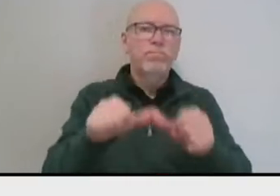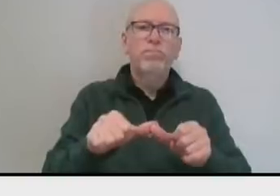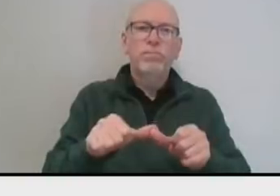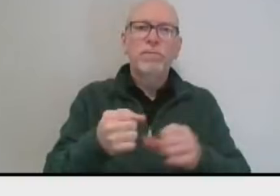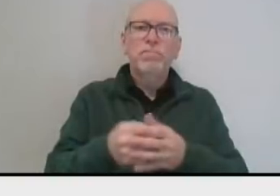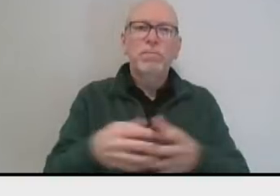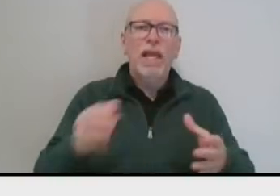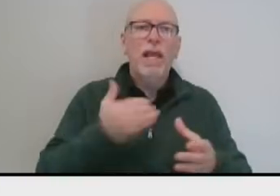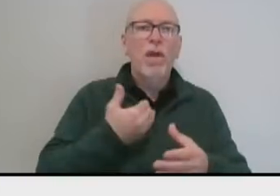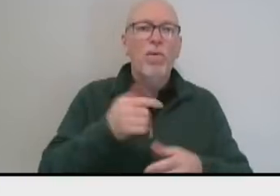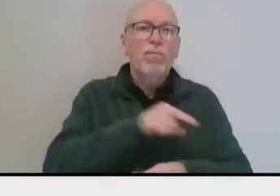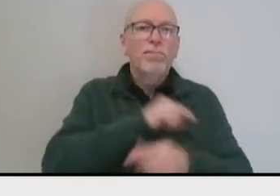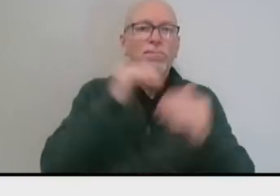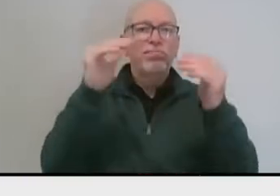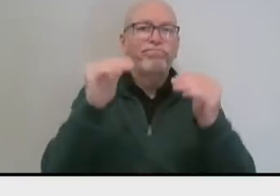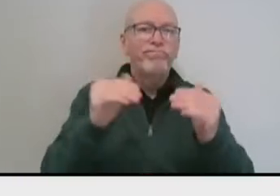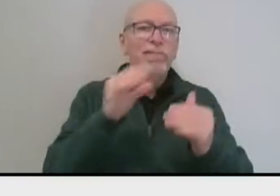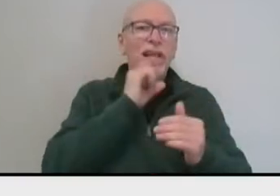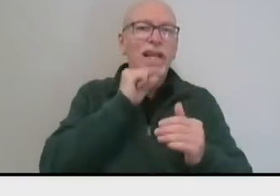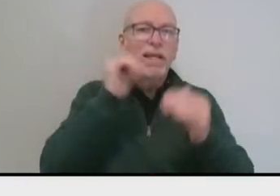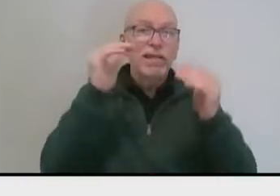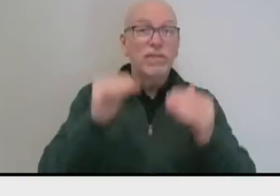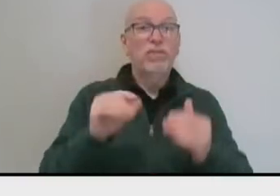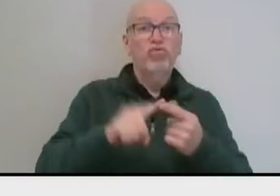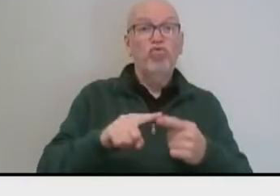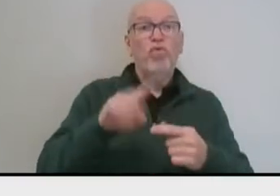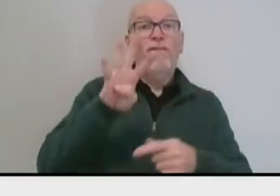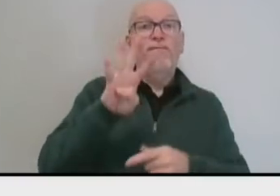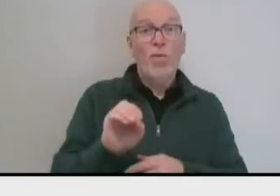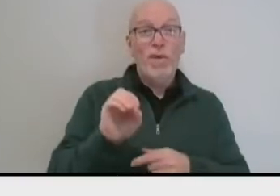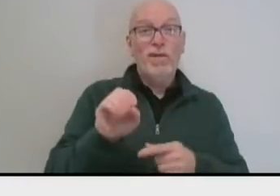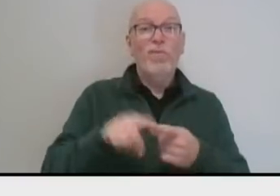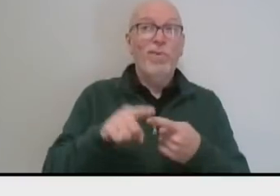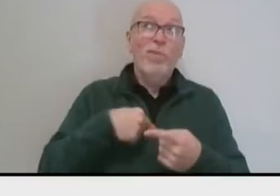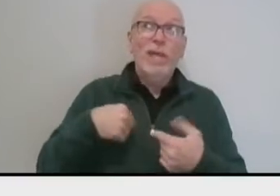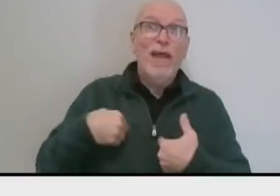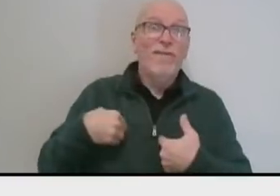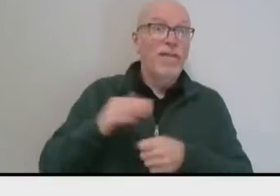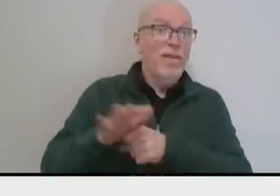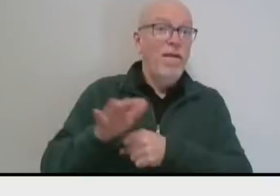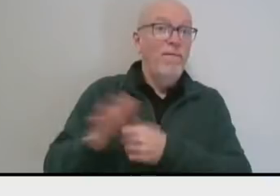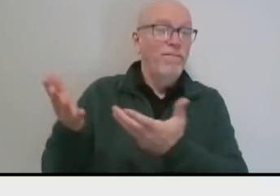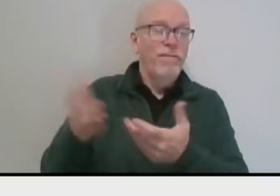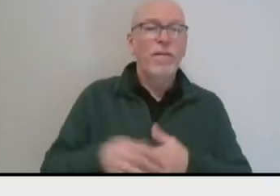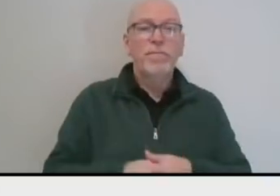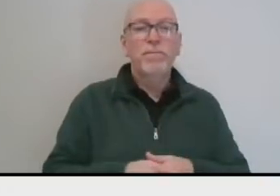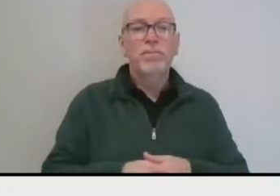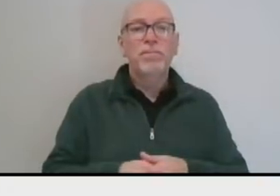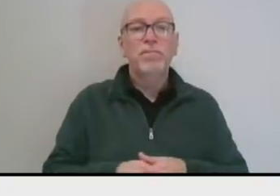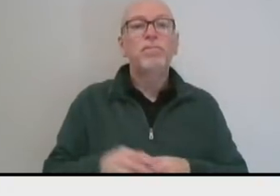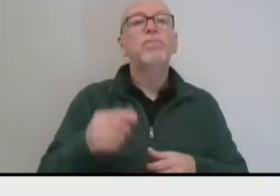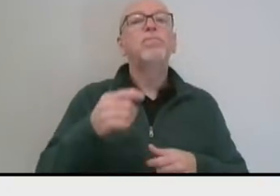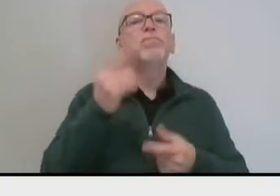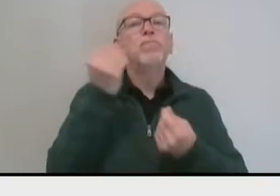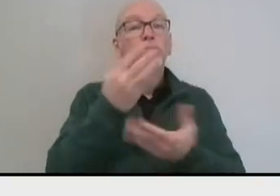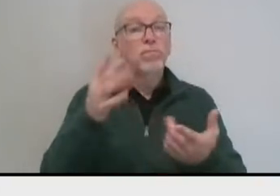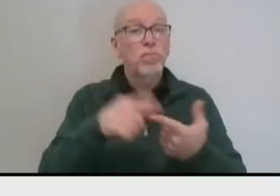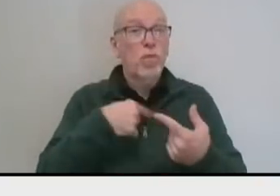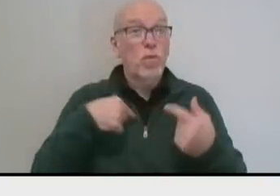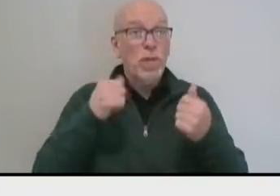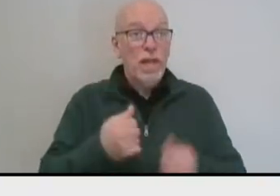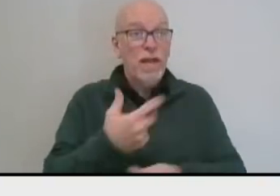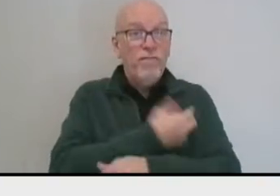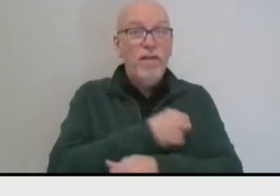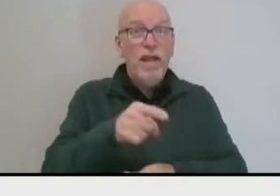by age group incrementally down to age 40 as our vaccine supplies permit. We also know that when we are able to vaccinate people